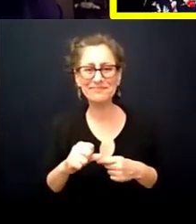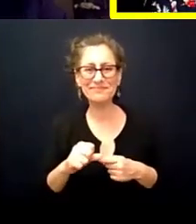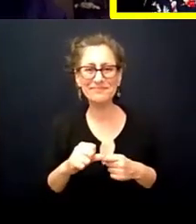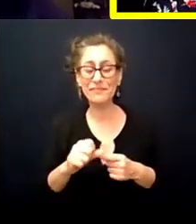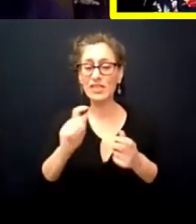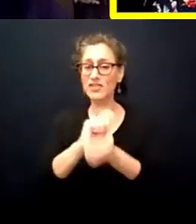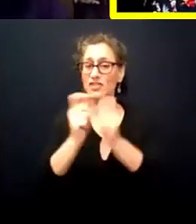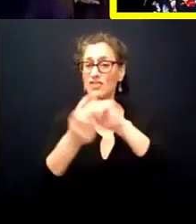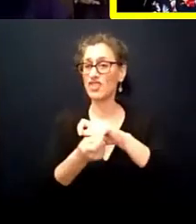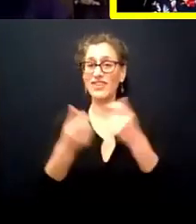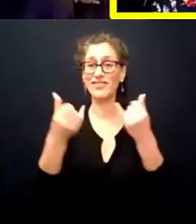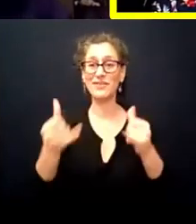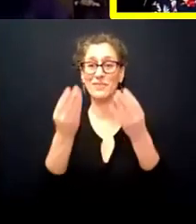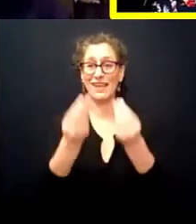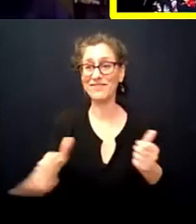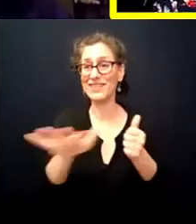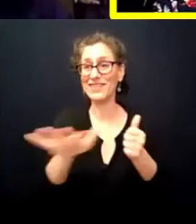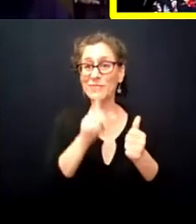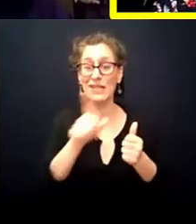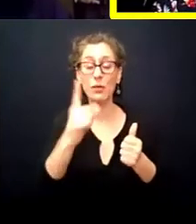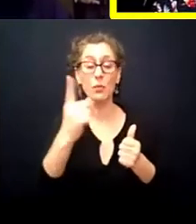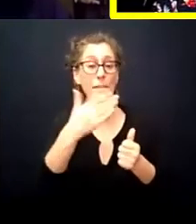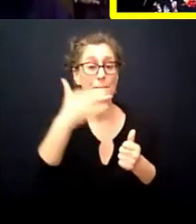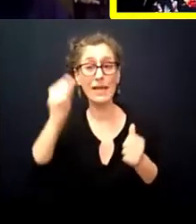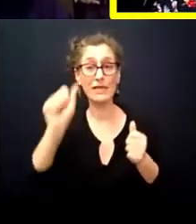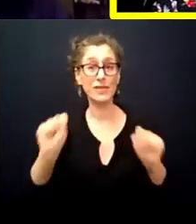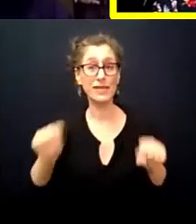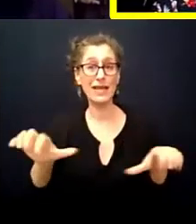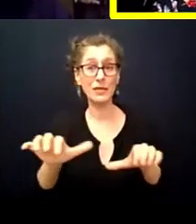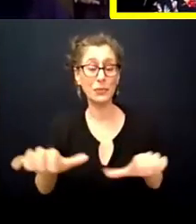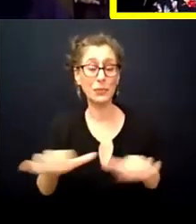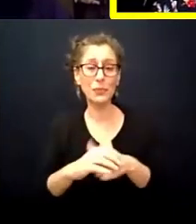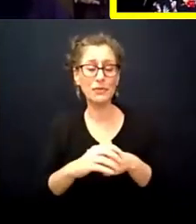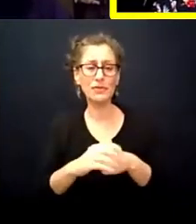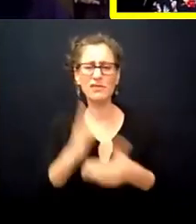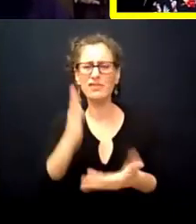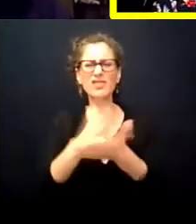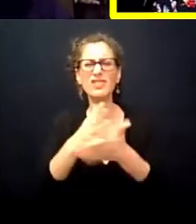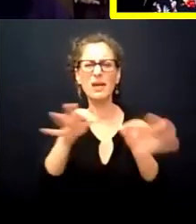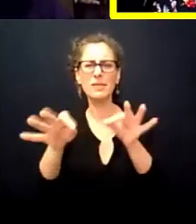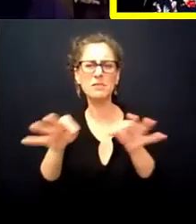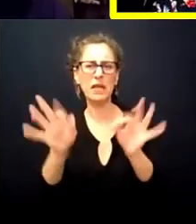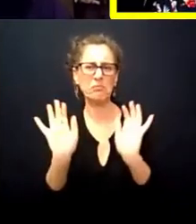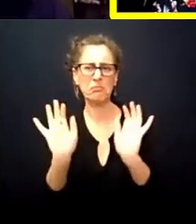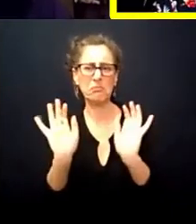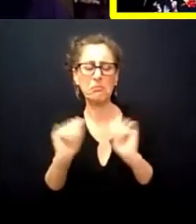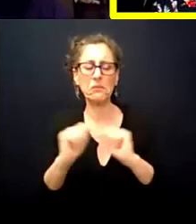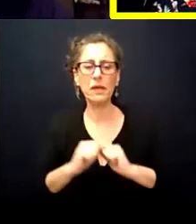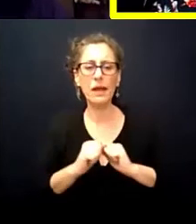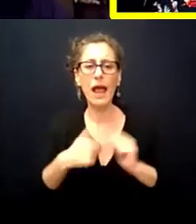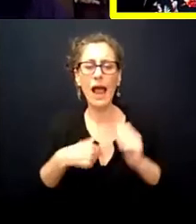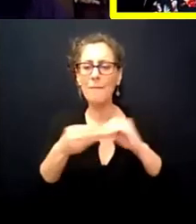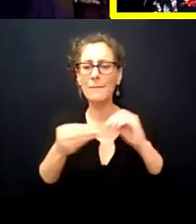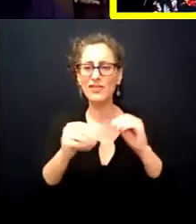field, I think one of the best things that we could do is just stop explaining it. I mentioned Best Summer